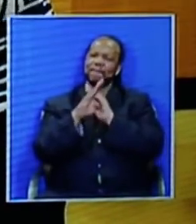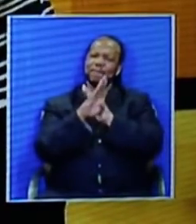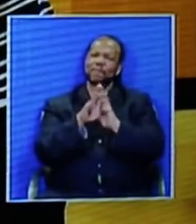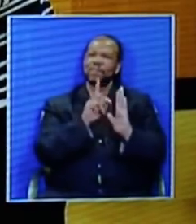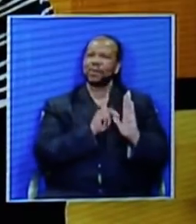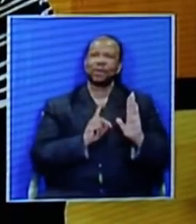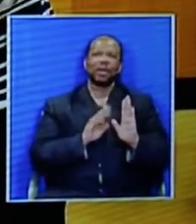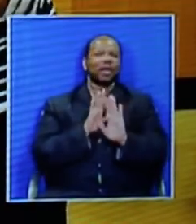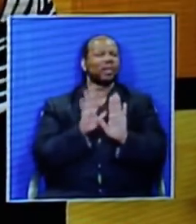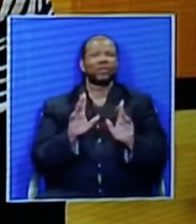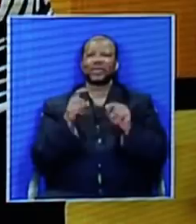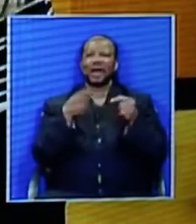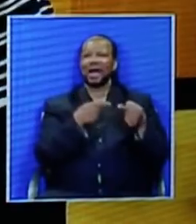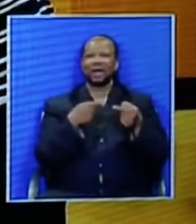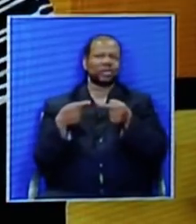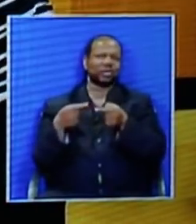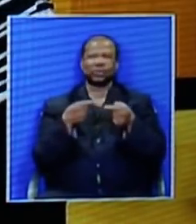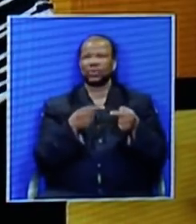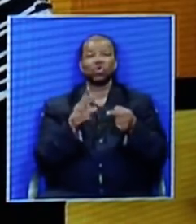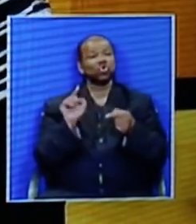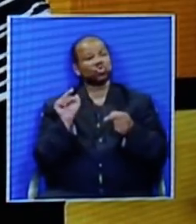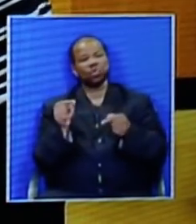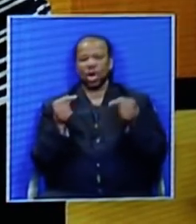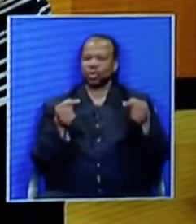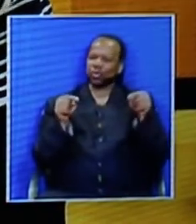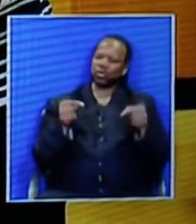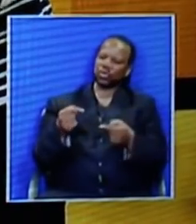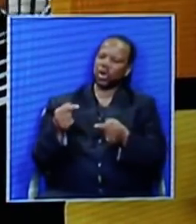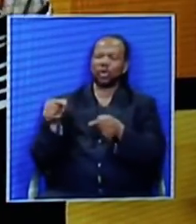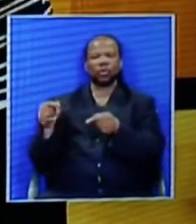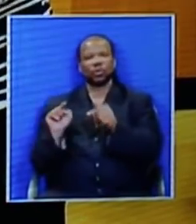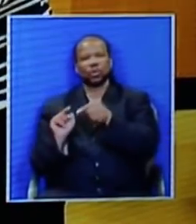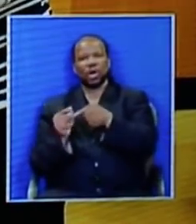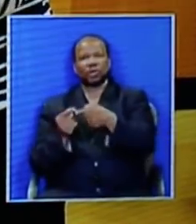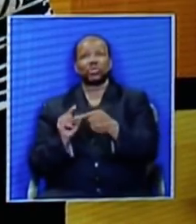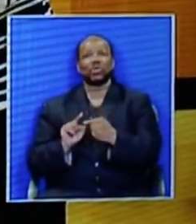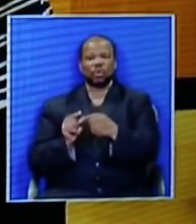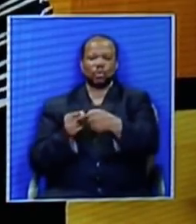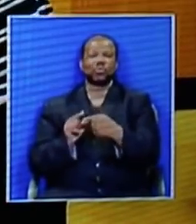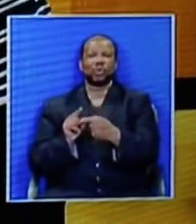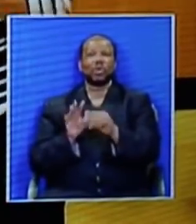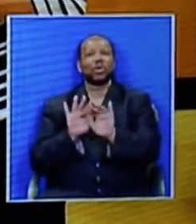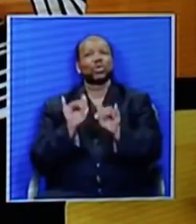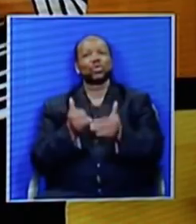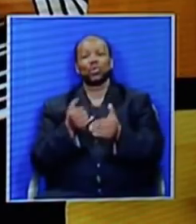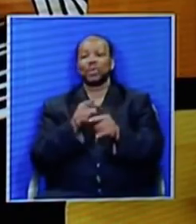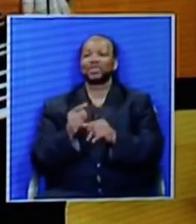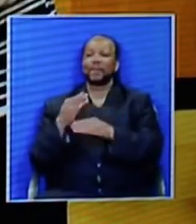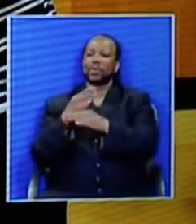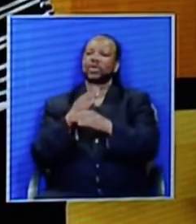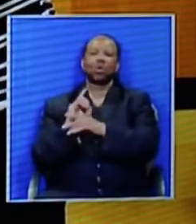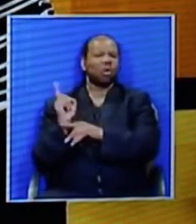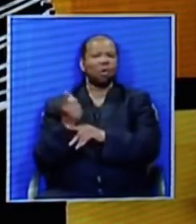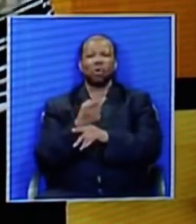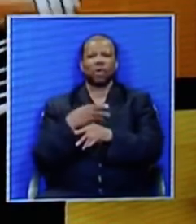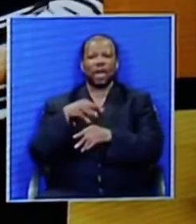Let's not argue, Honourable Carter. I don't want to argue, but you are on a point of order, Zuma, and you are supposed to be protecting everyone in this